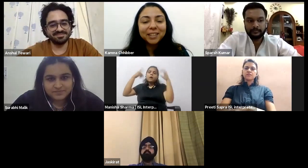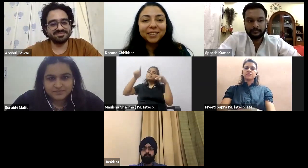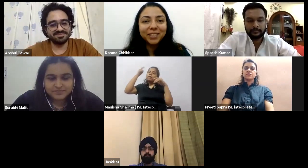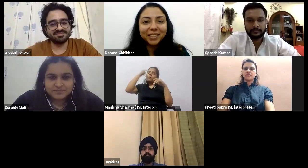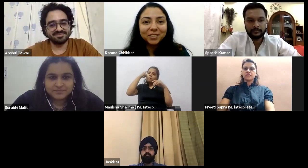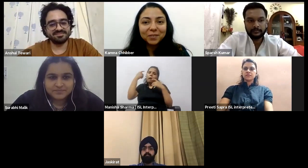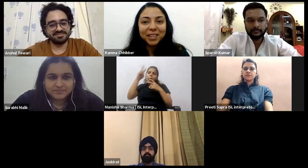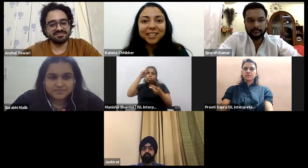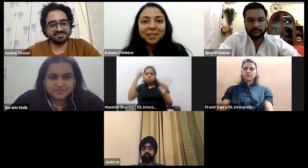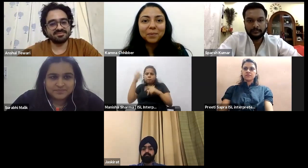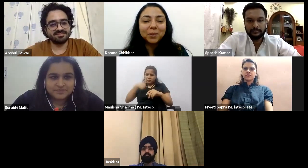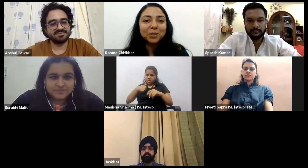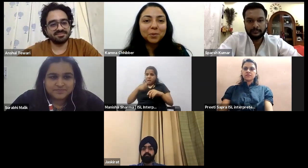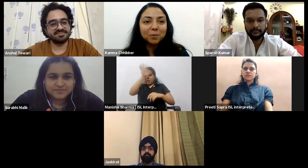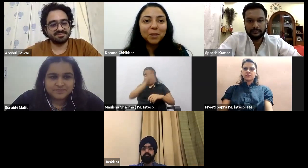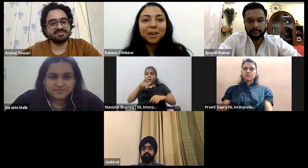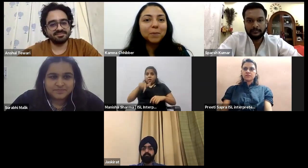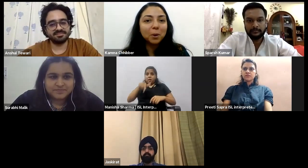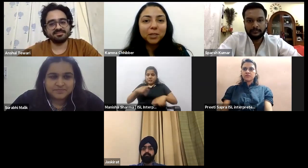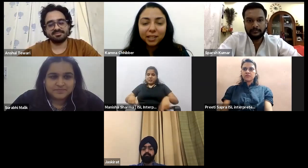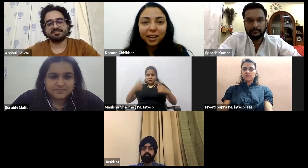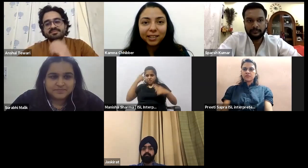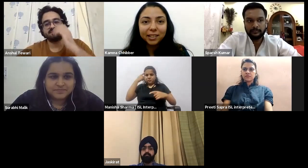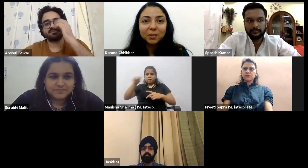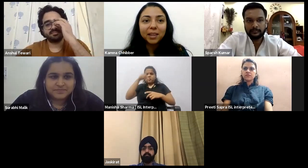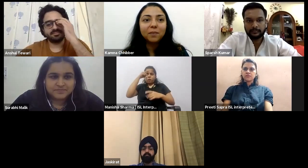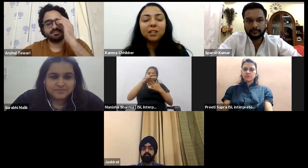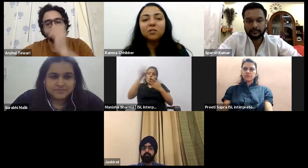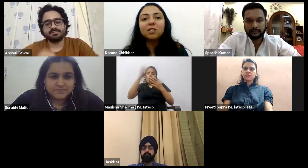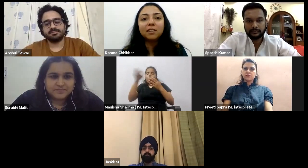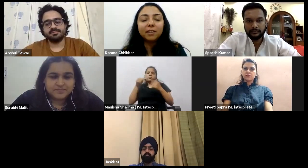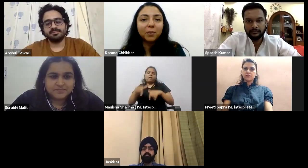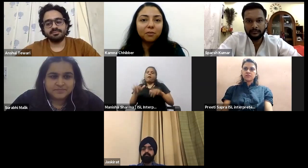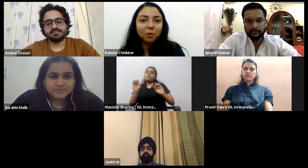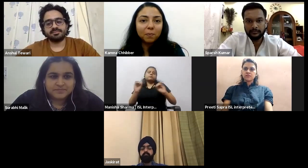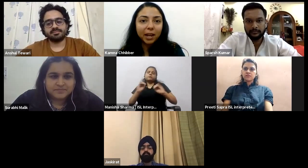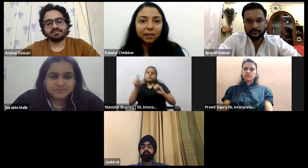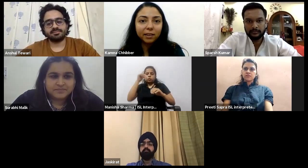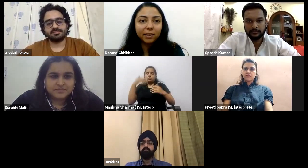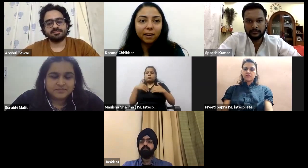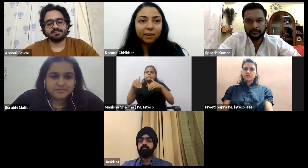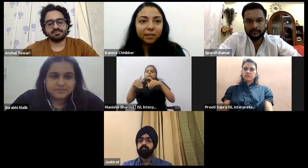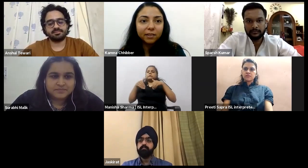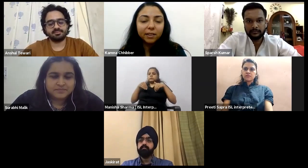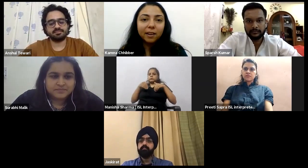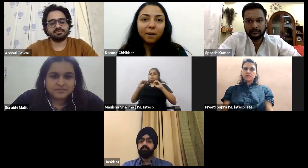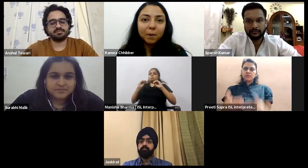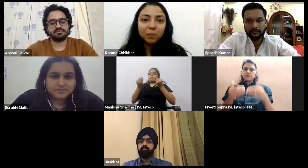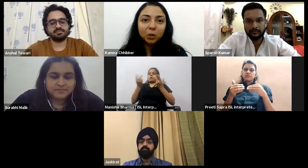do not live in a country where that is something which is going to be a viable option in any case. So I think we need to steer away from that